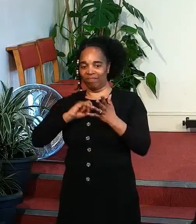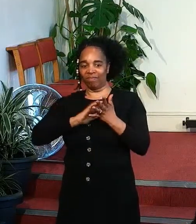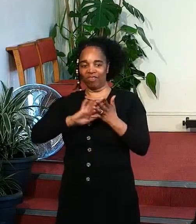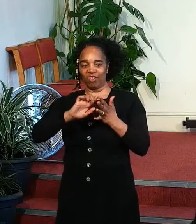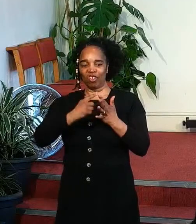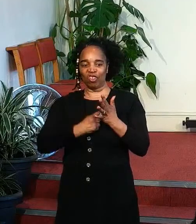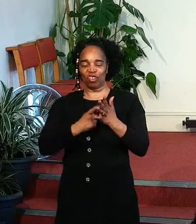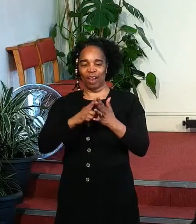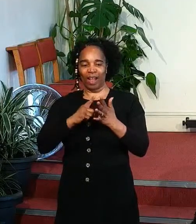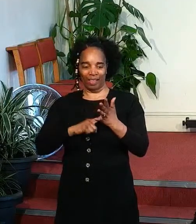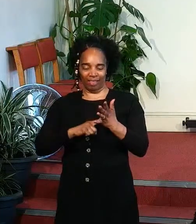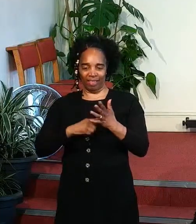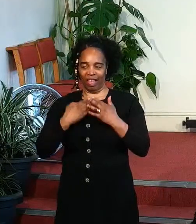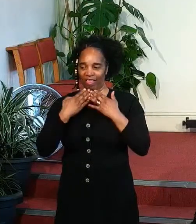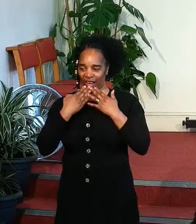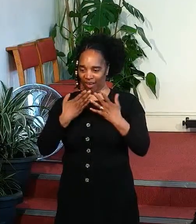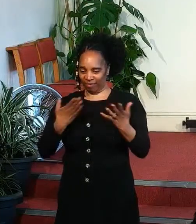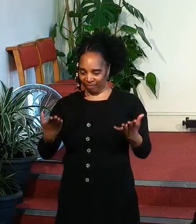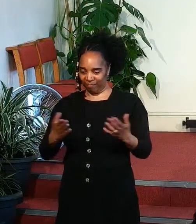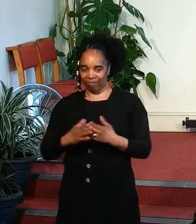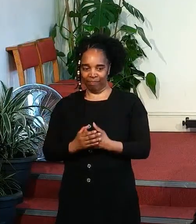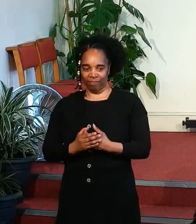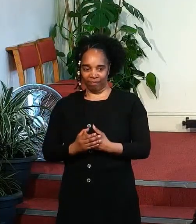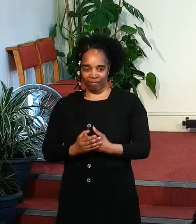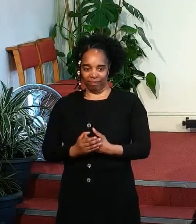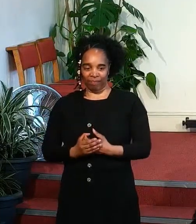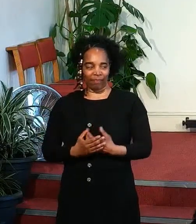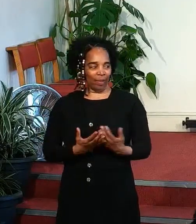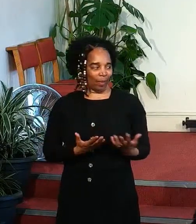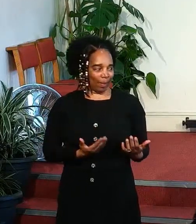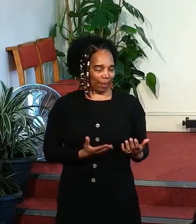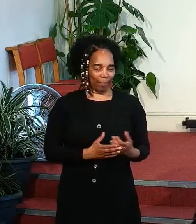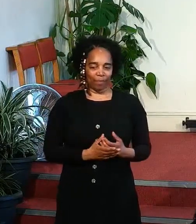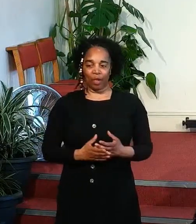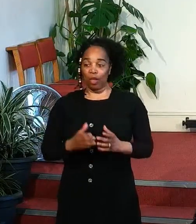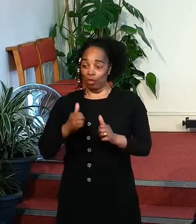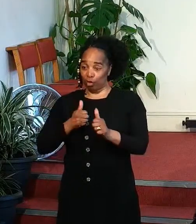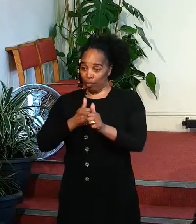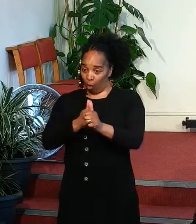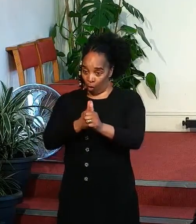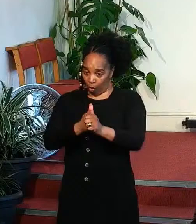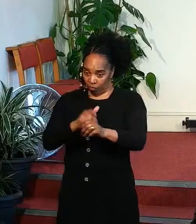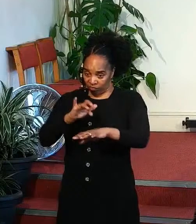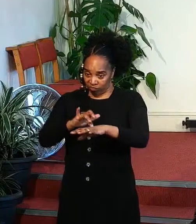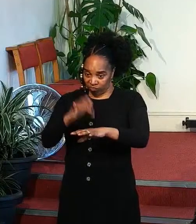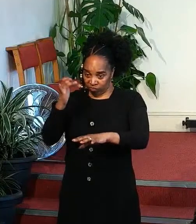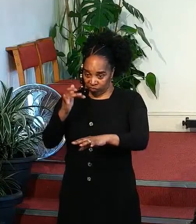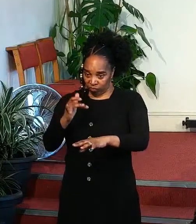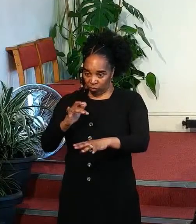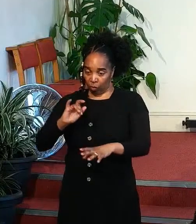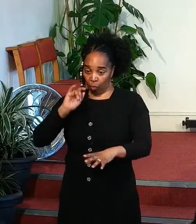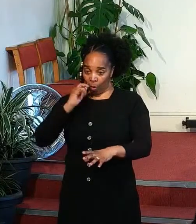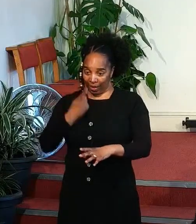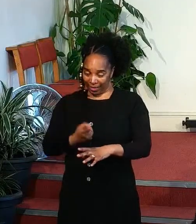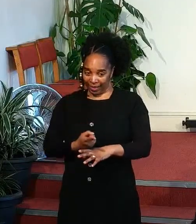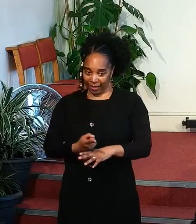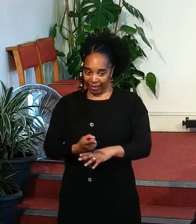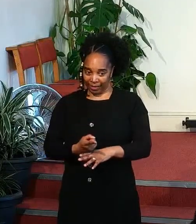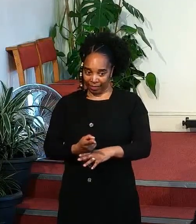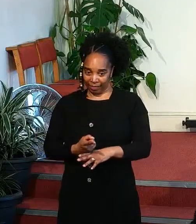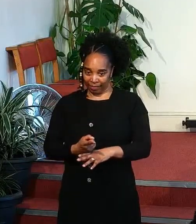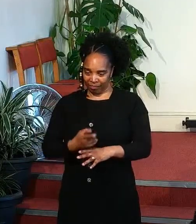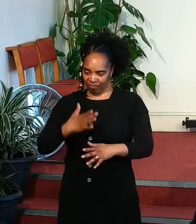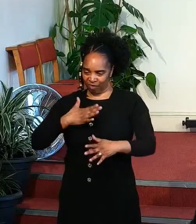thank you so very much for your support, for your expertise, for your willingness, for